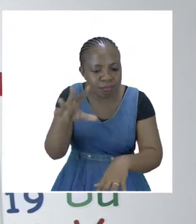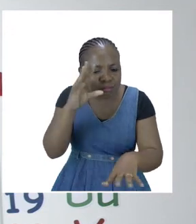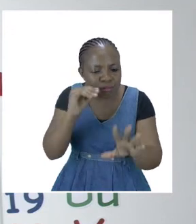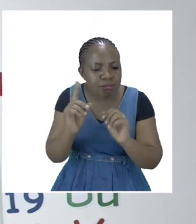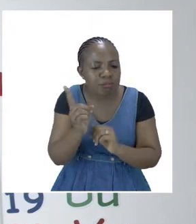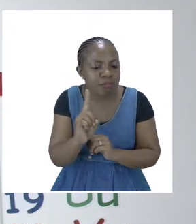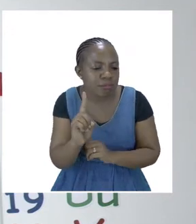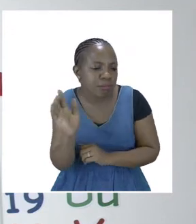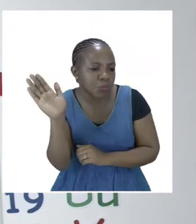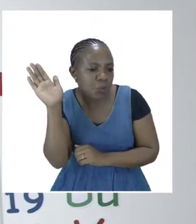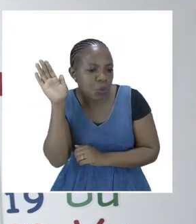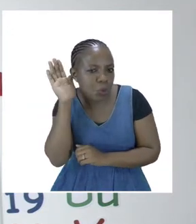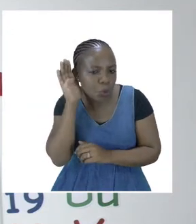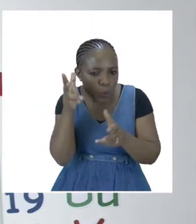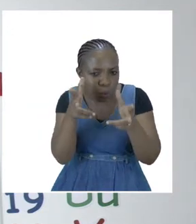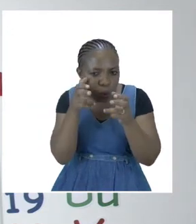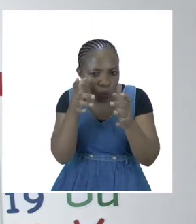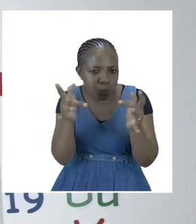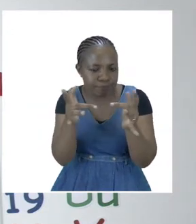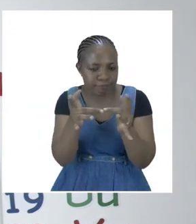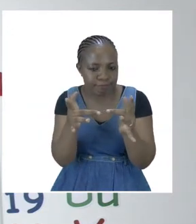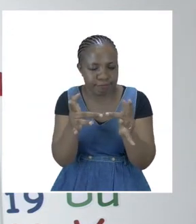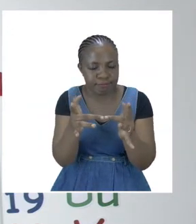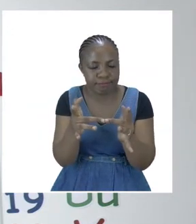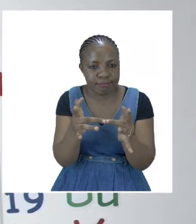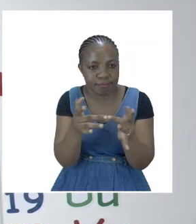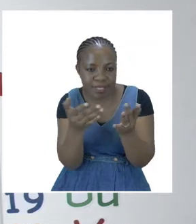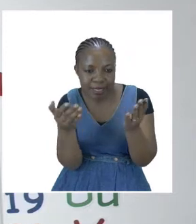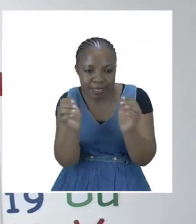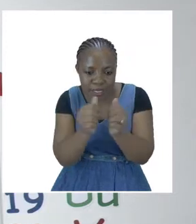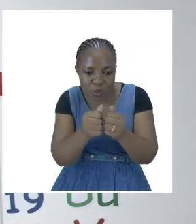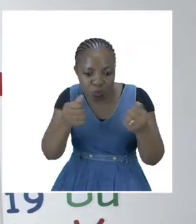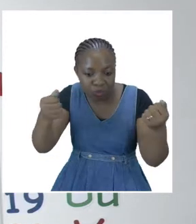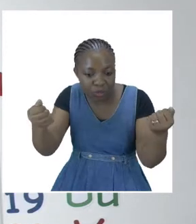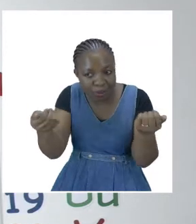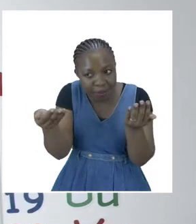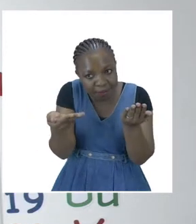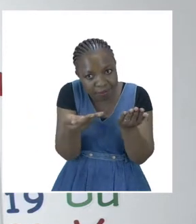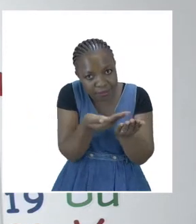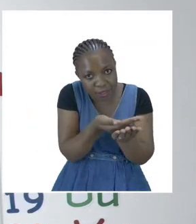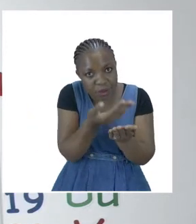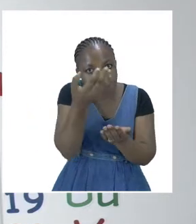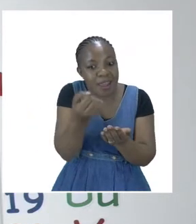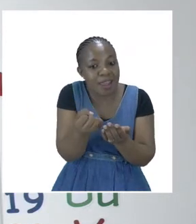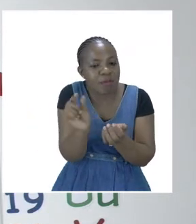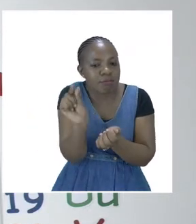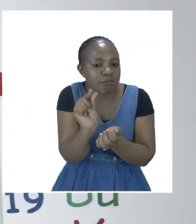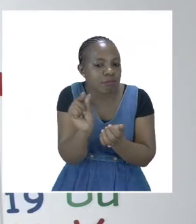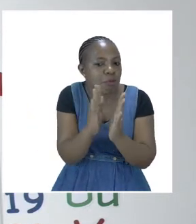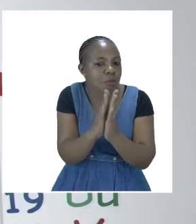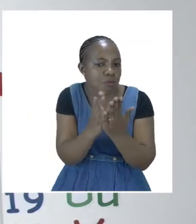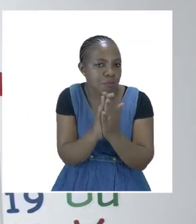or watching online. Inside the newspapers, there is an insert of the lesson